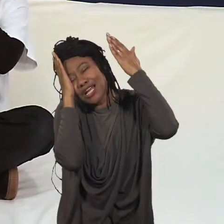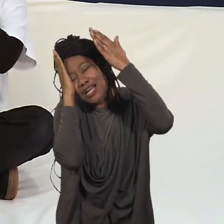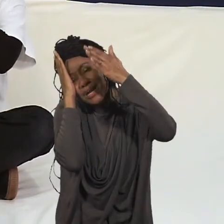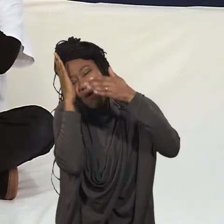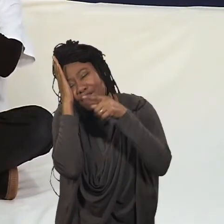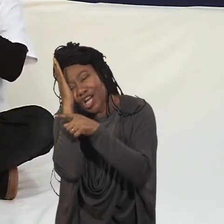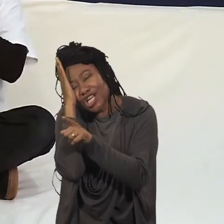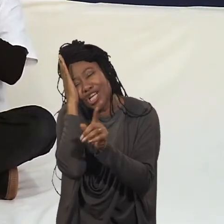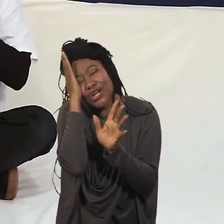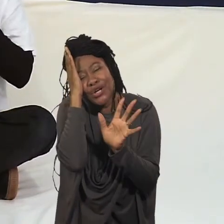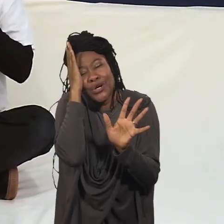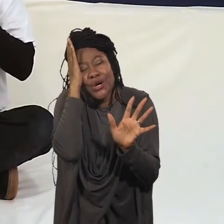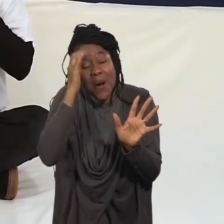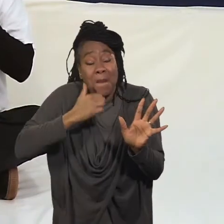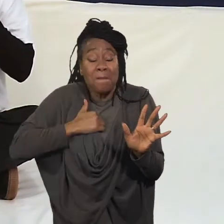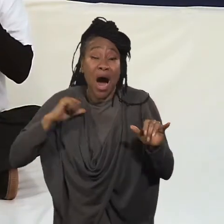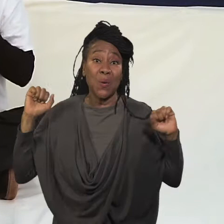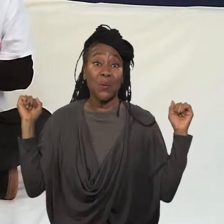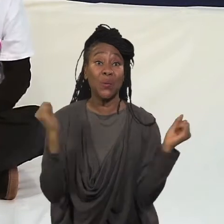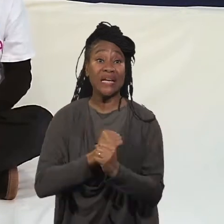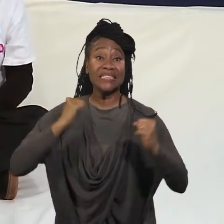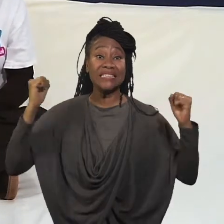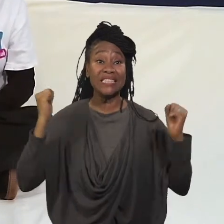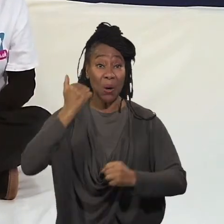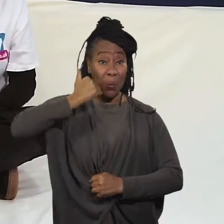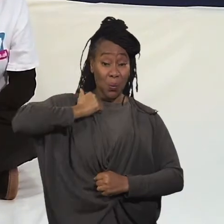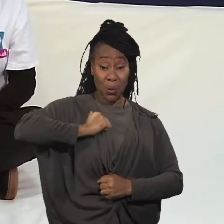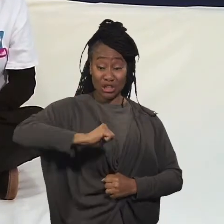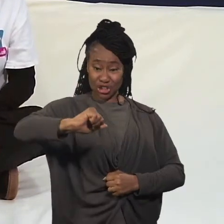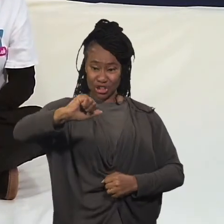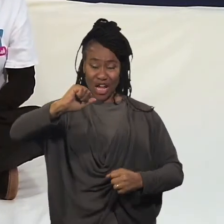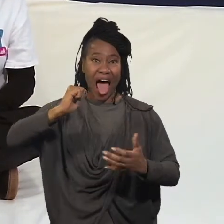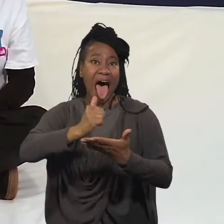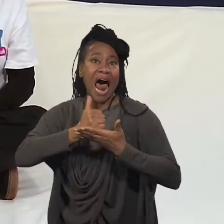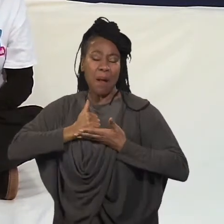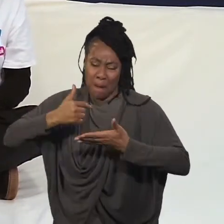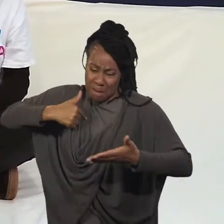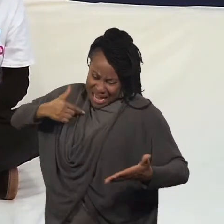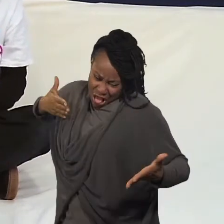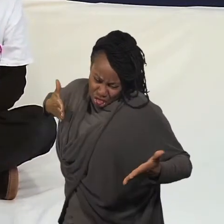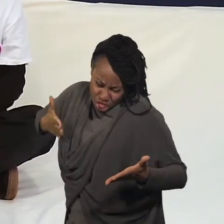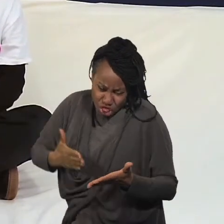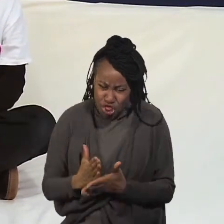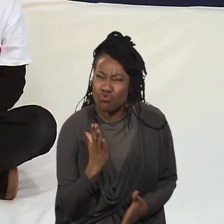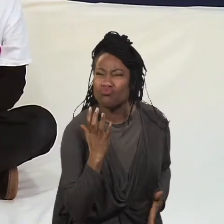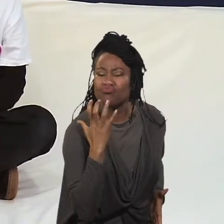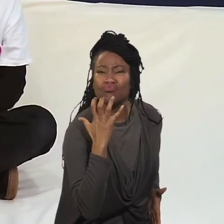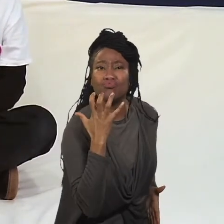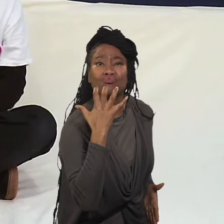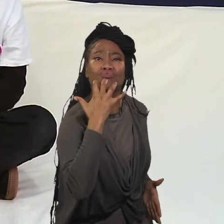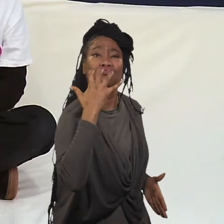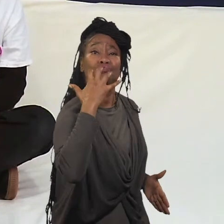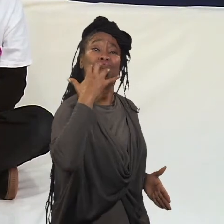of you. My winter wishes help me